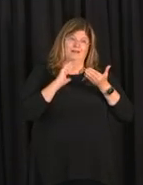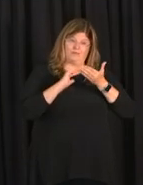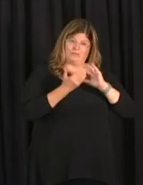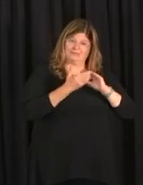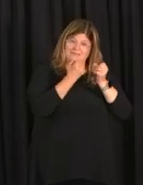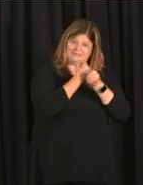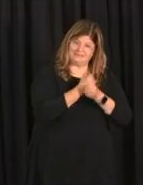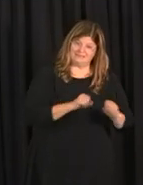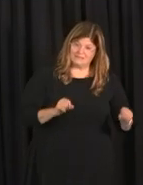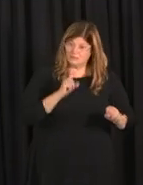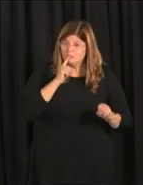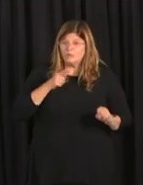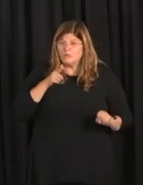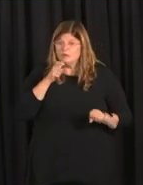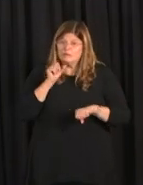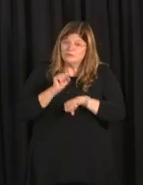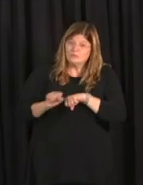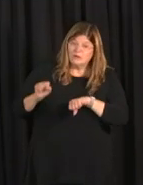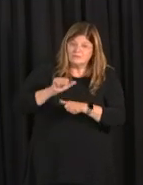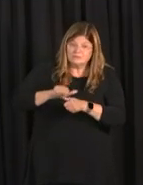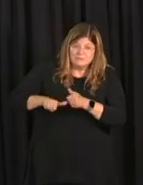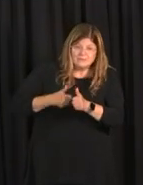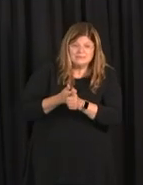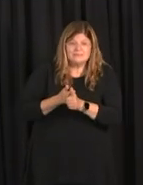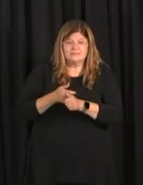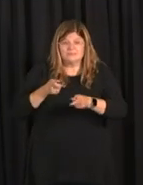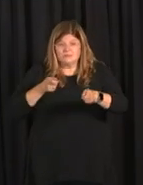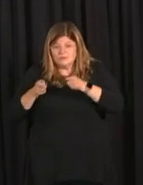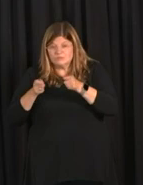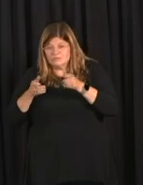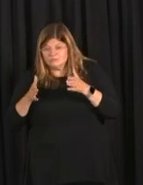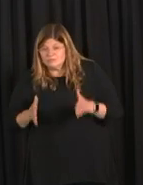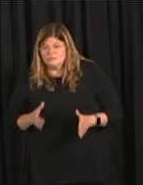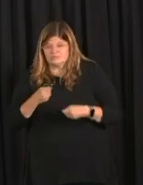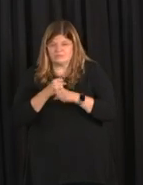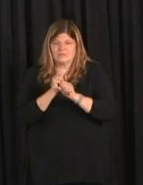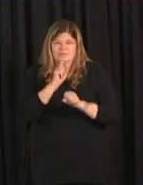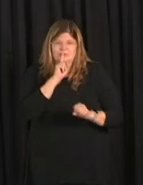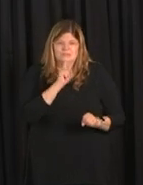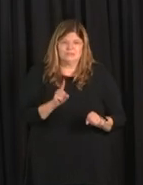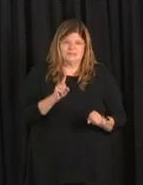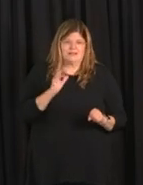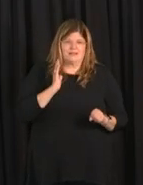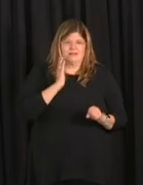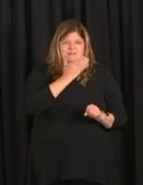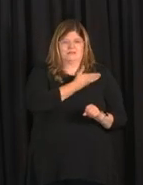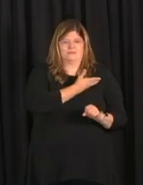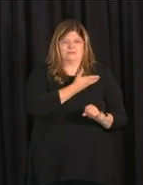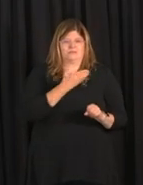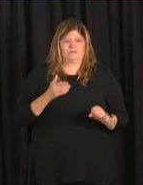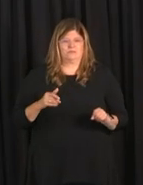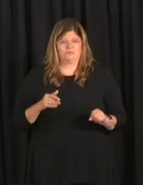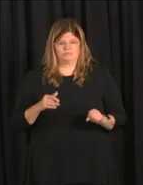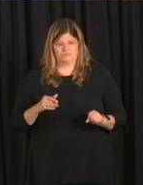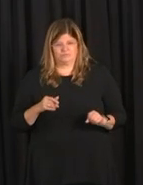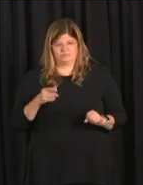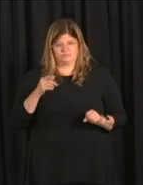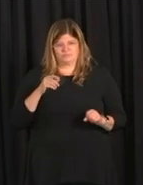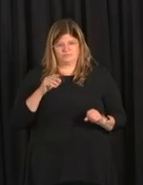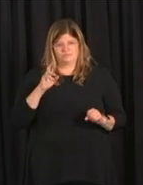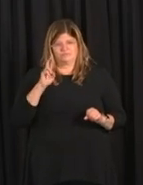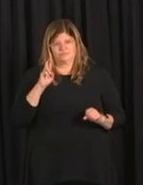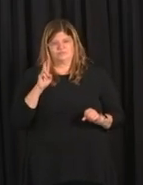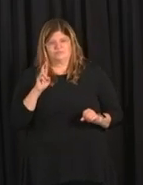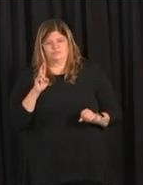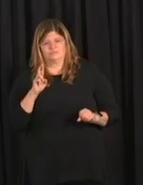safe, who have worked behind the scenes administratively to make sure our receipts are into the